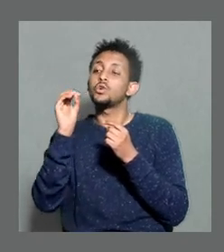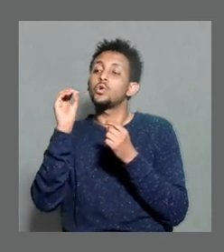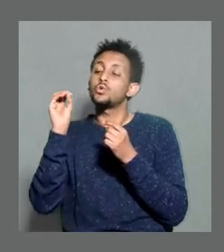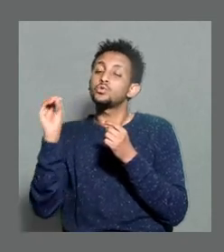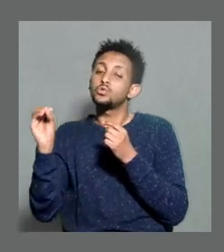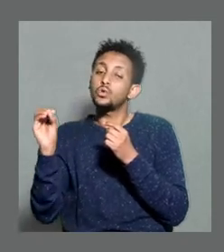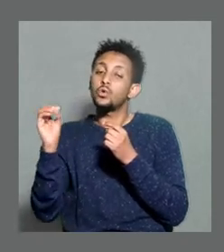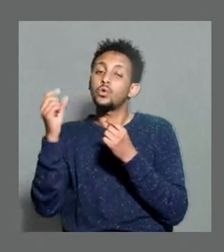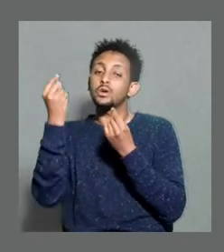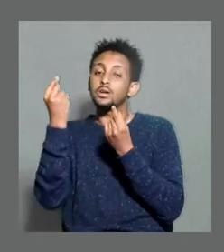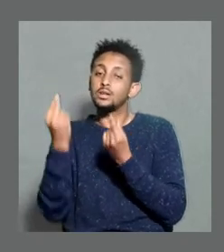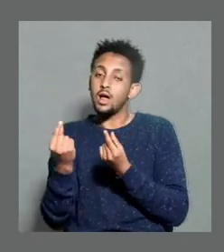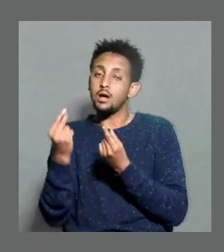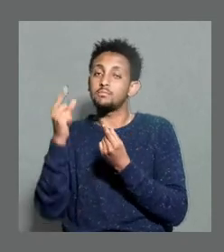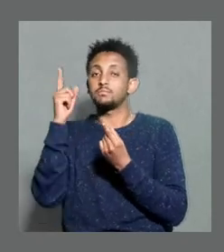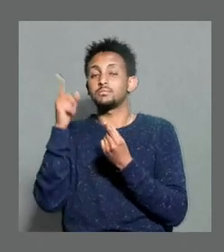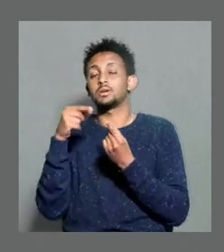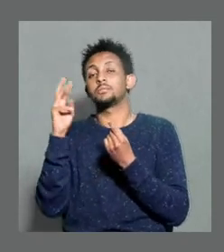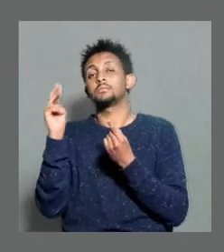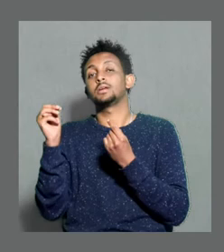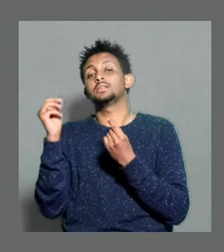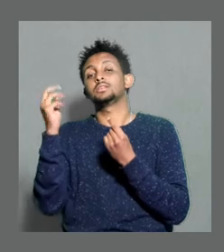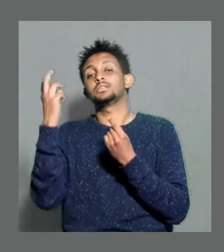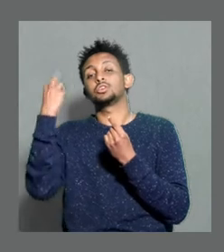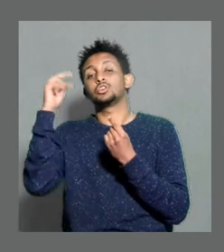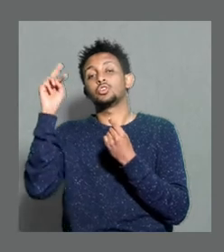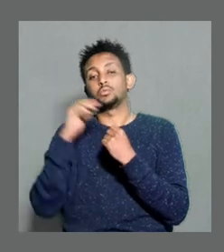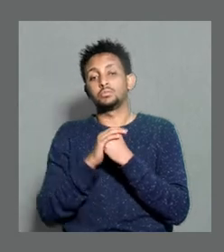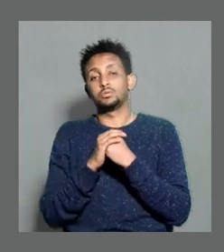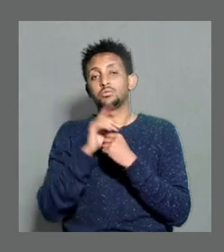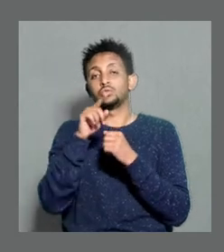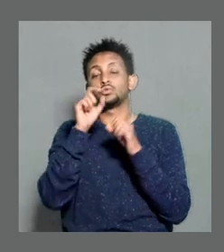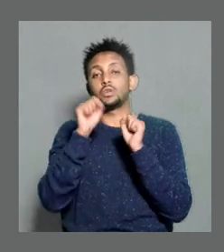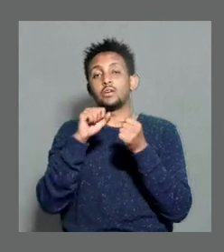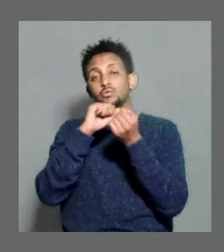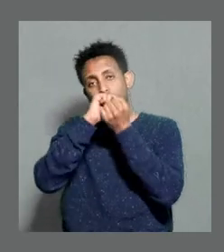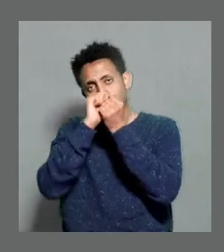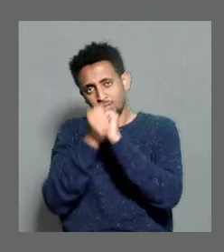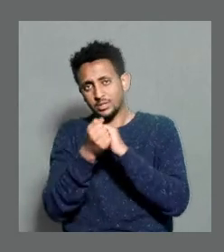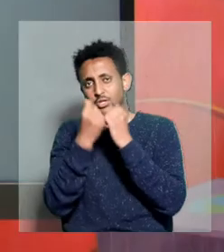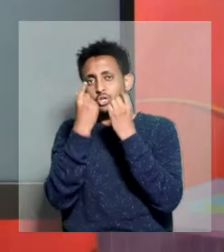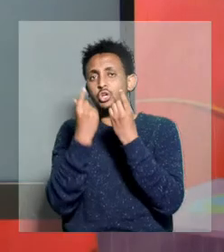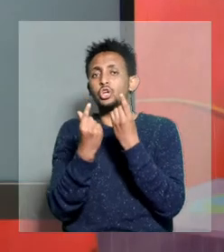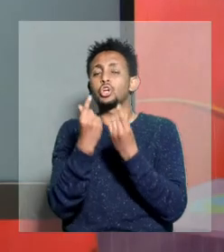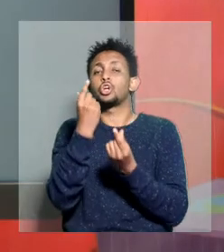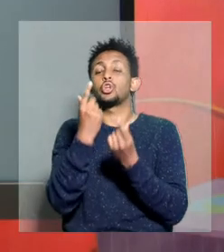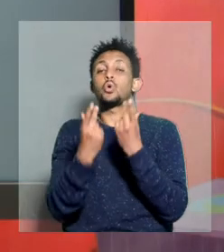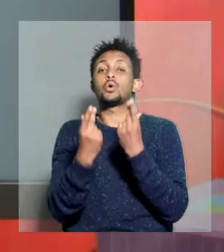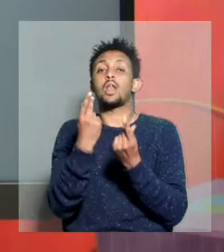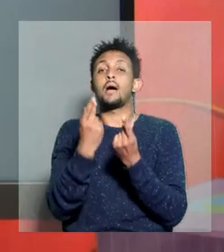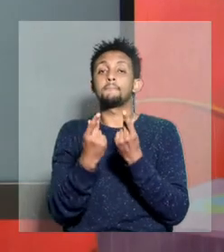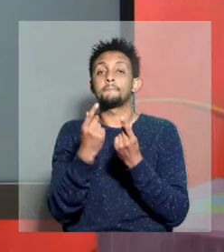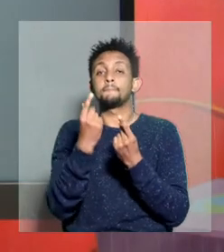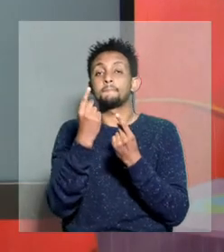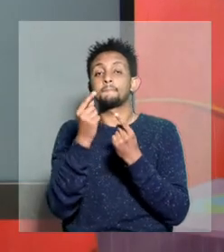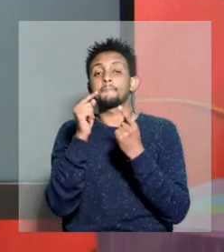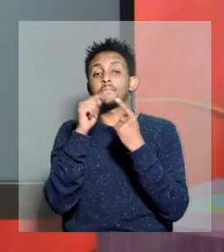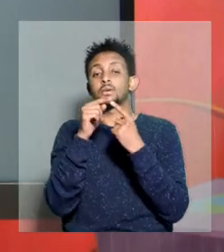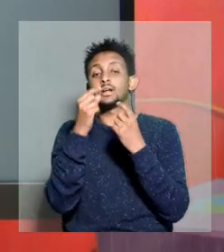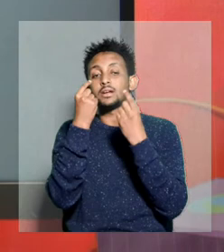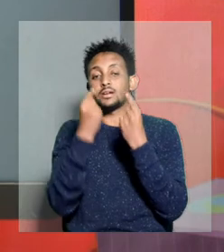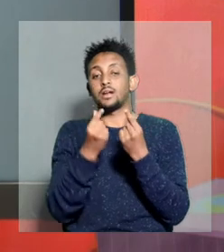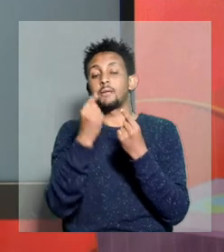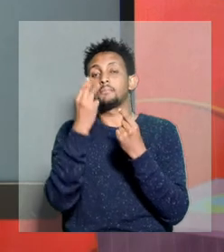0.400 gram per centimeter cube. By the way, you should have to convert kilogram into kilogram meter cube into